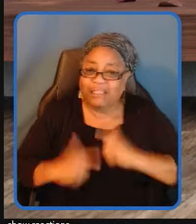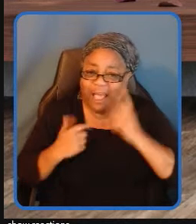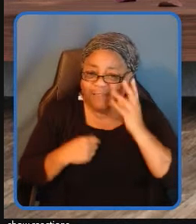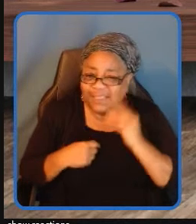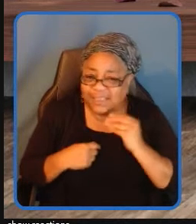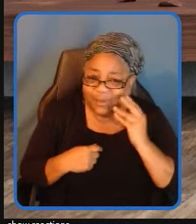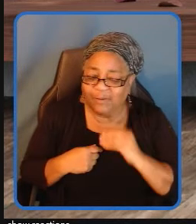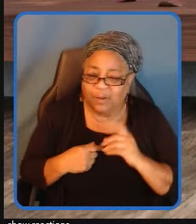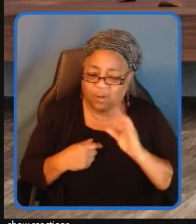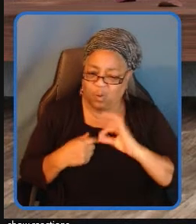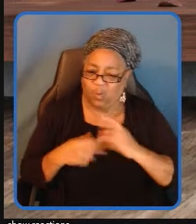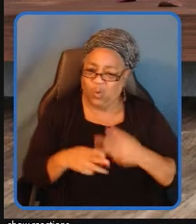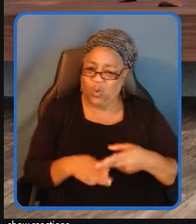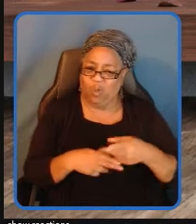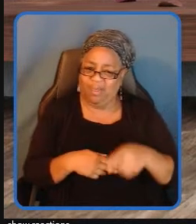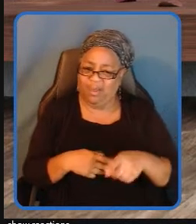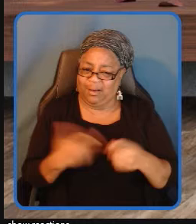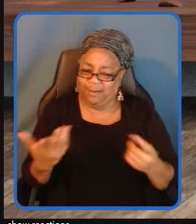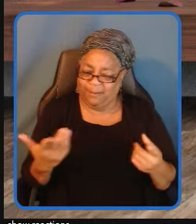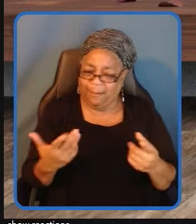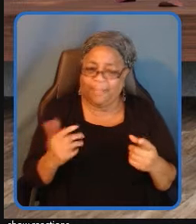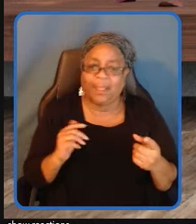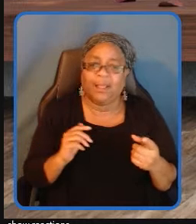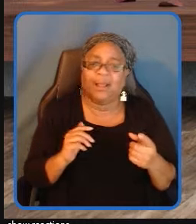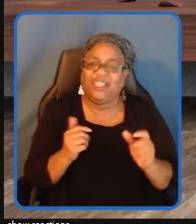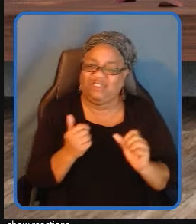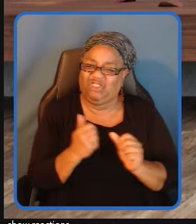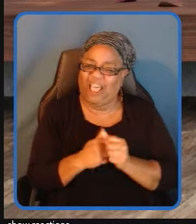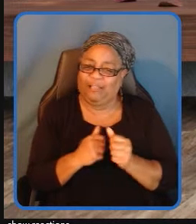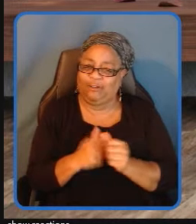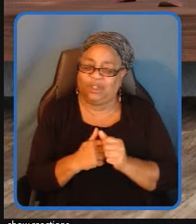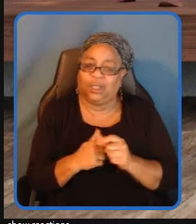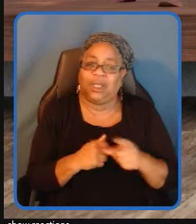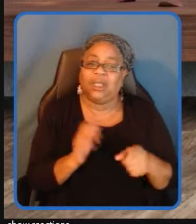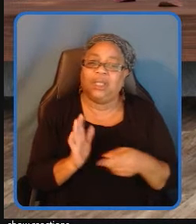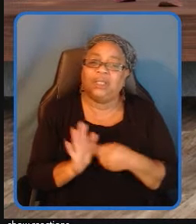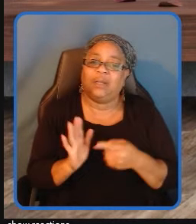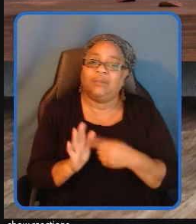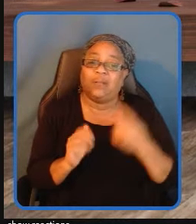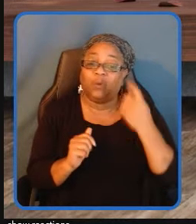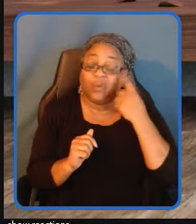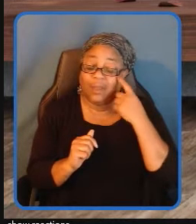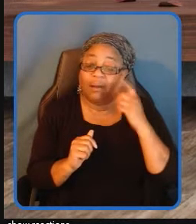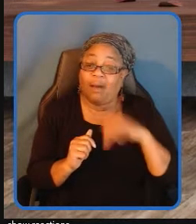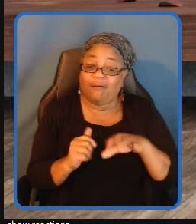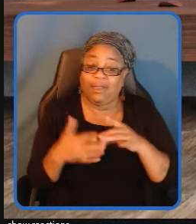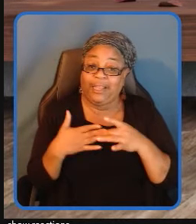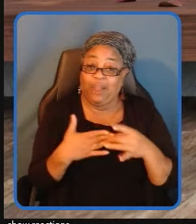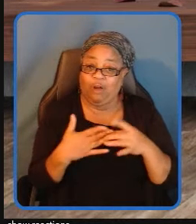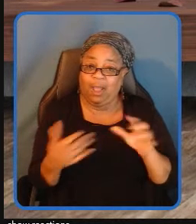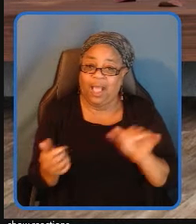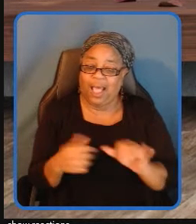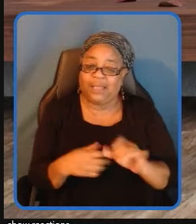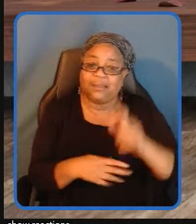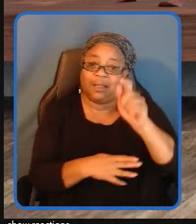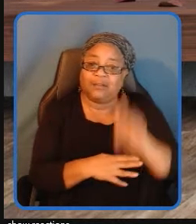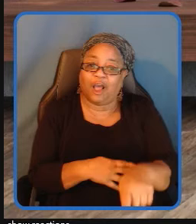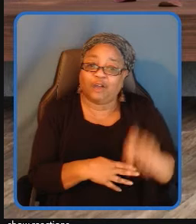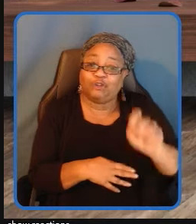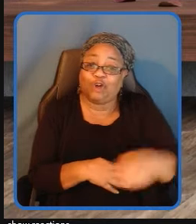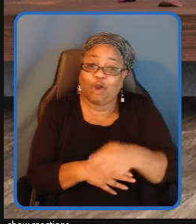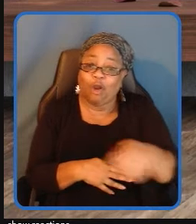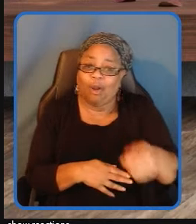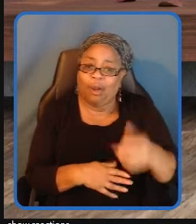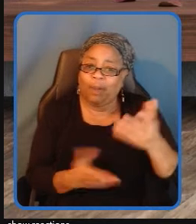be challenging. Sometimes I think of an inclusive leader as an orchestra conductor. He or she may not play the trumpet